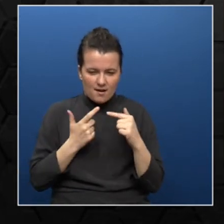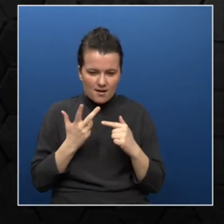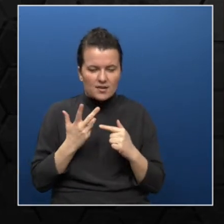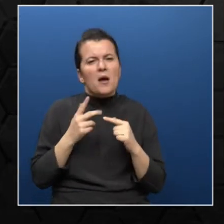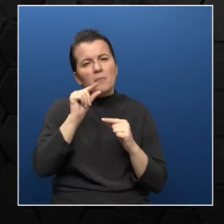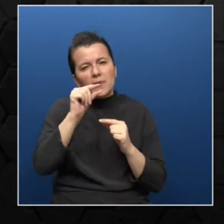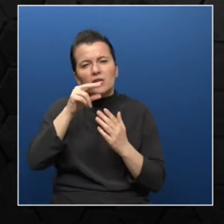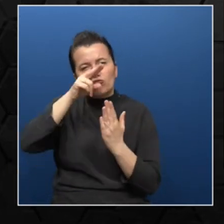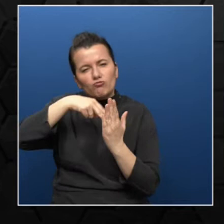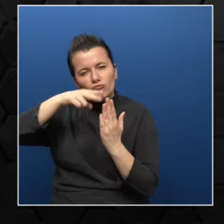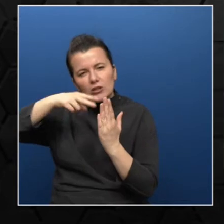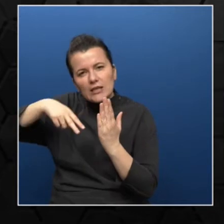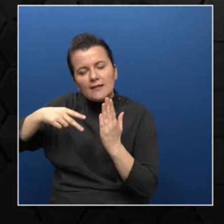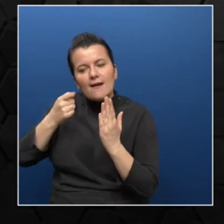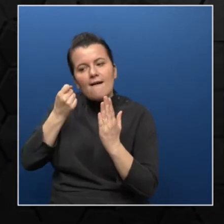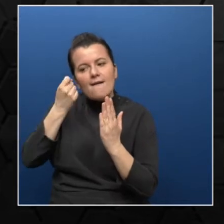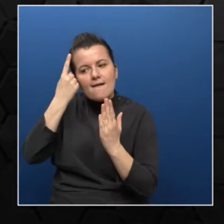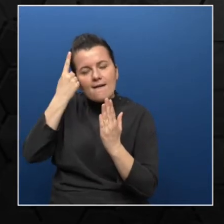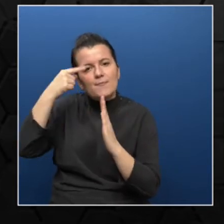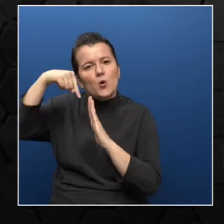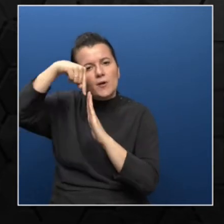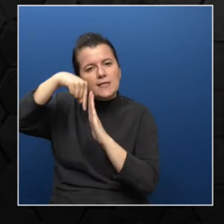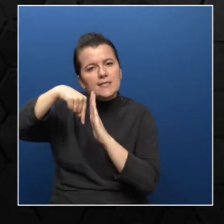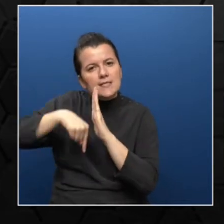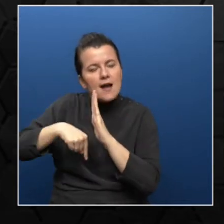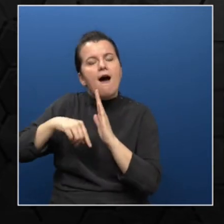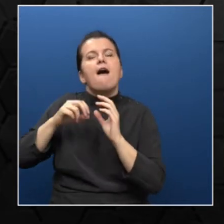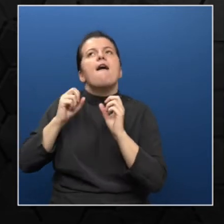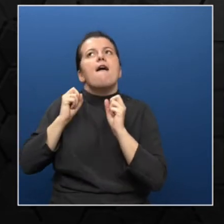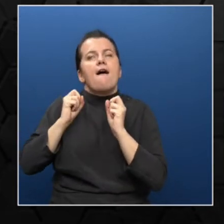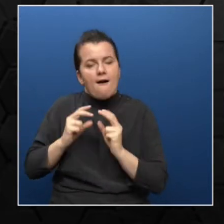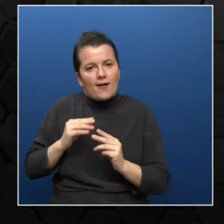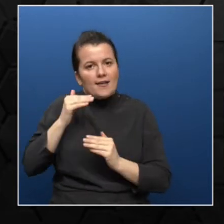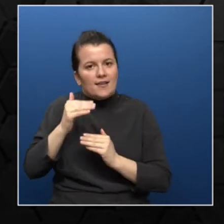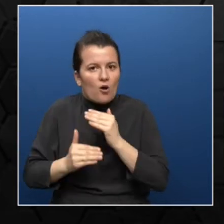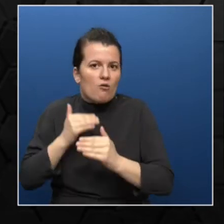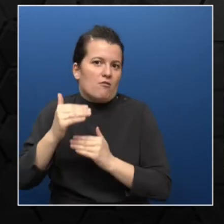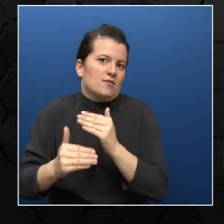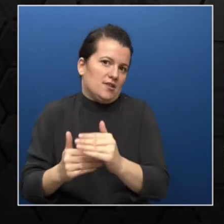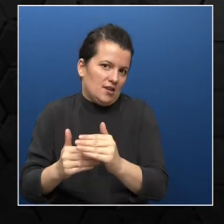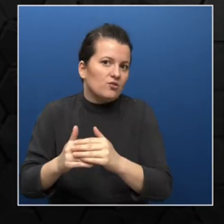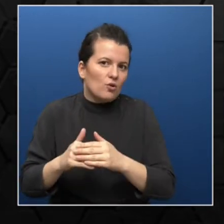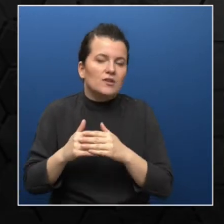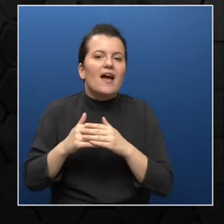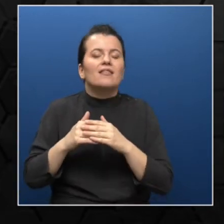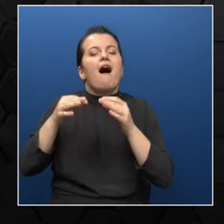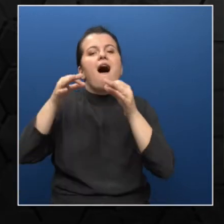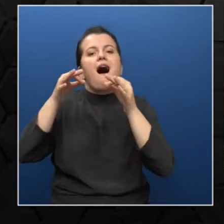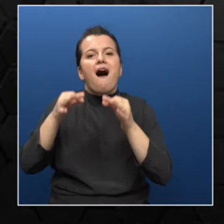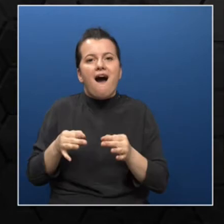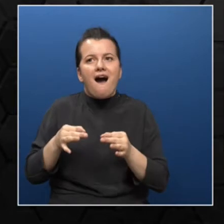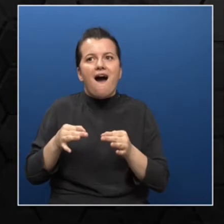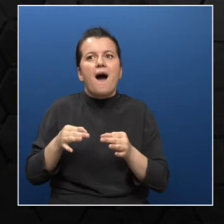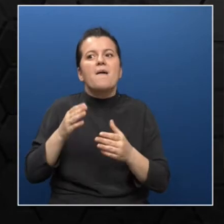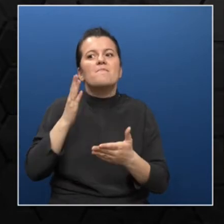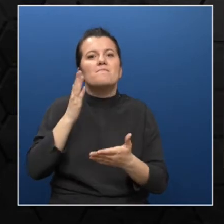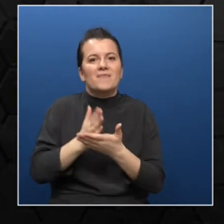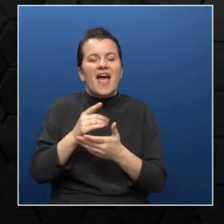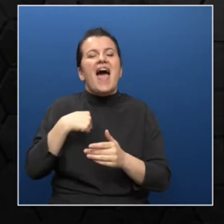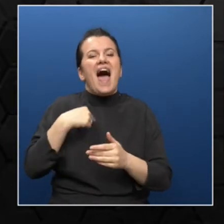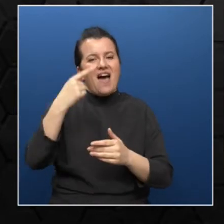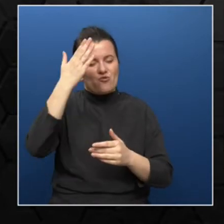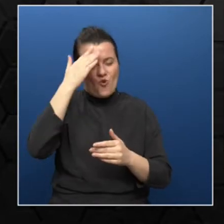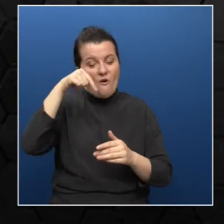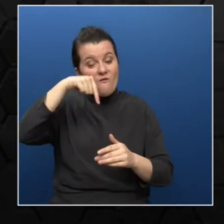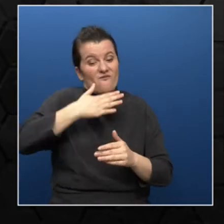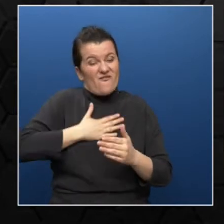that topic. And then you get to, you can decide better whom to approach, which lab to approach. Even